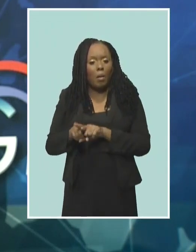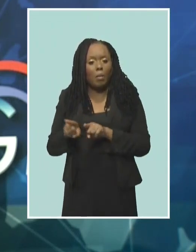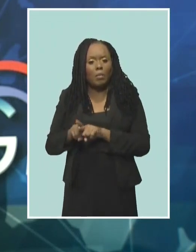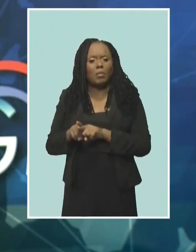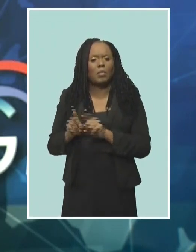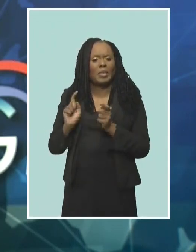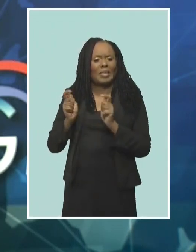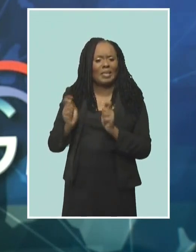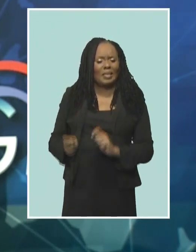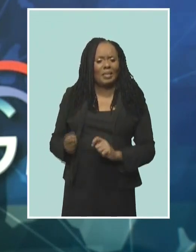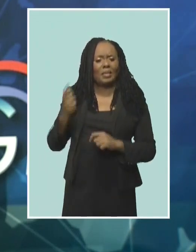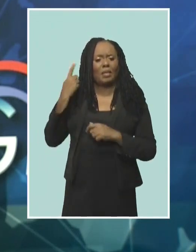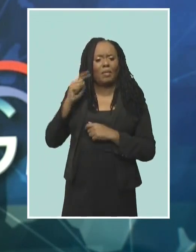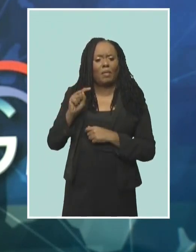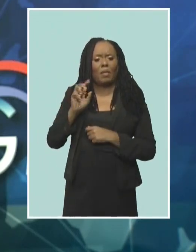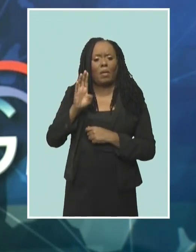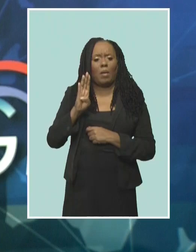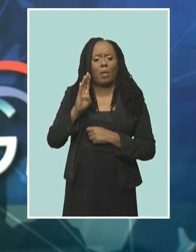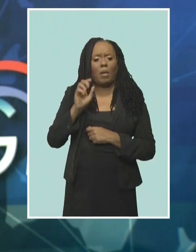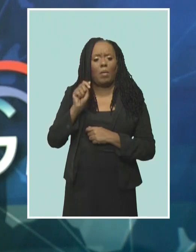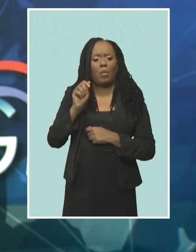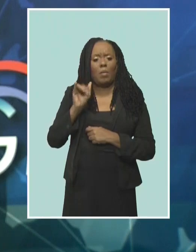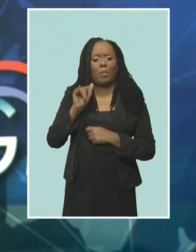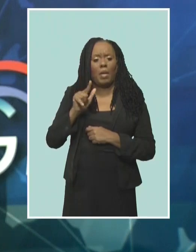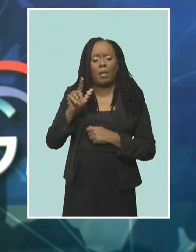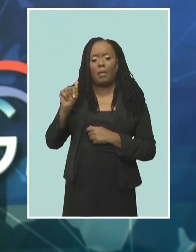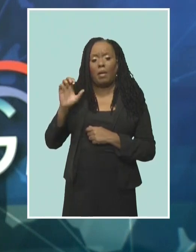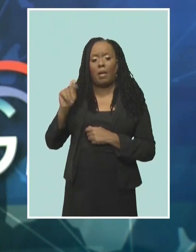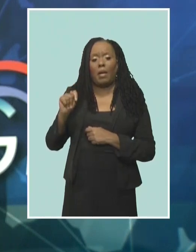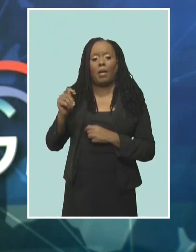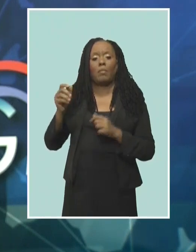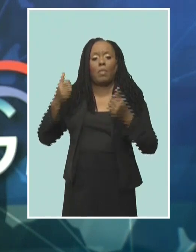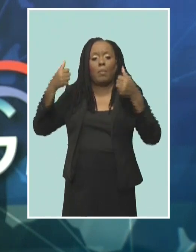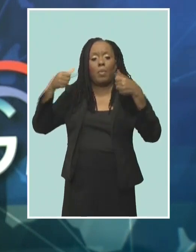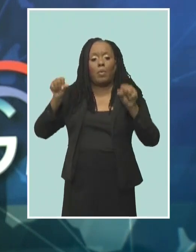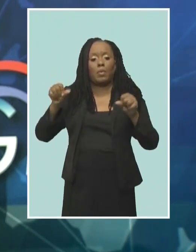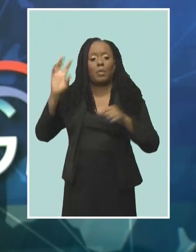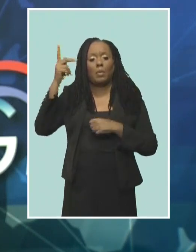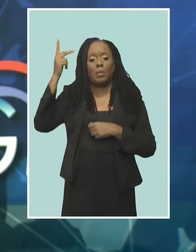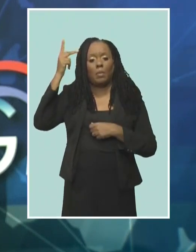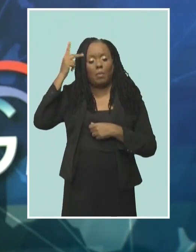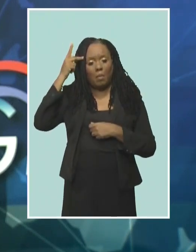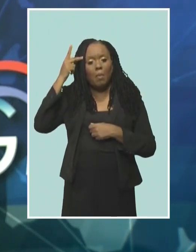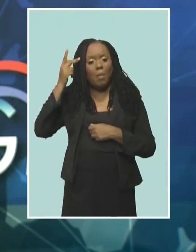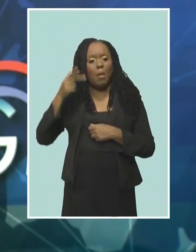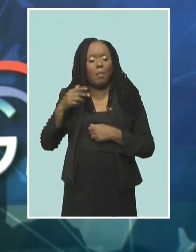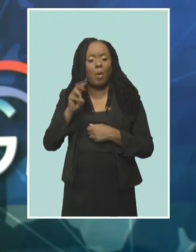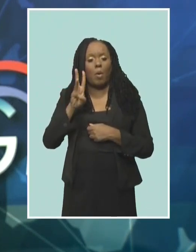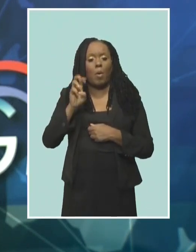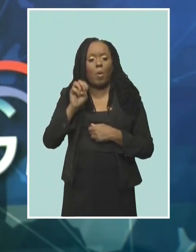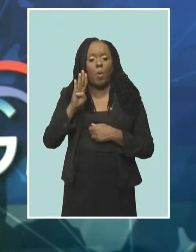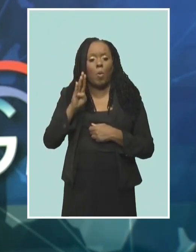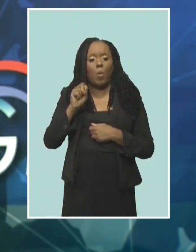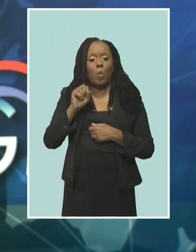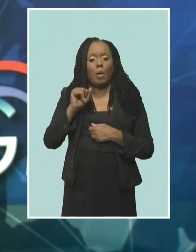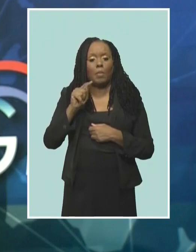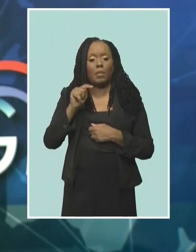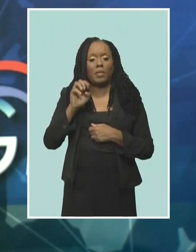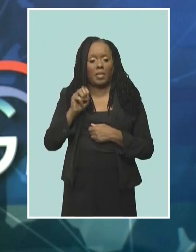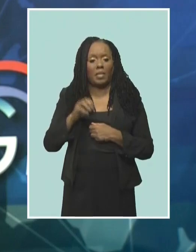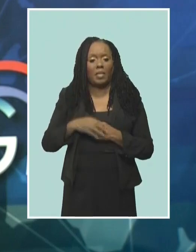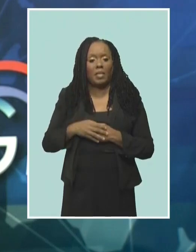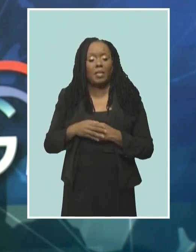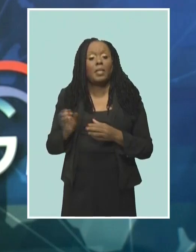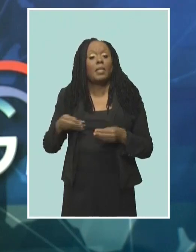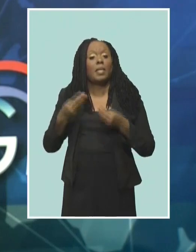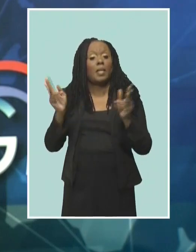was posted on the Parliament's website on Thursday, the 25th of July, effectively giving stakeholders 2 working days' notice before debate